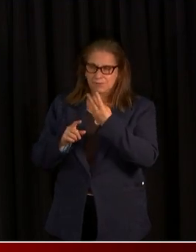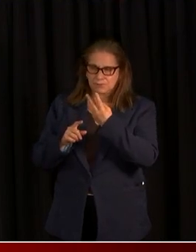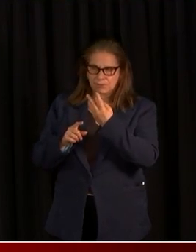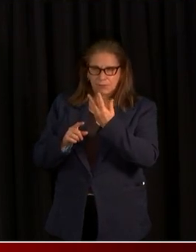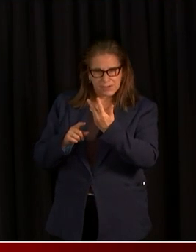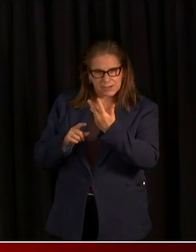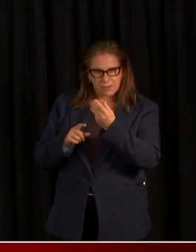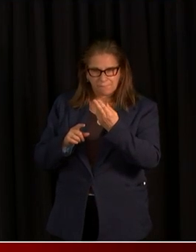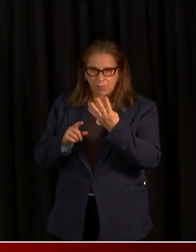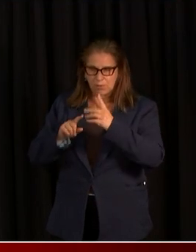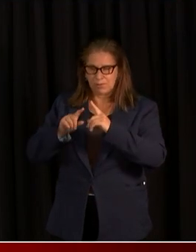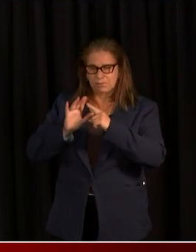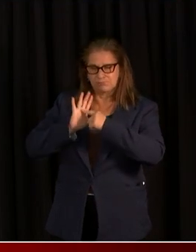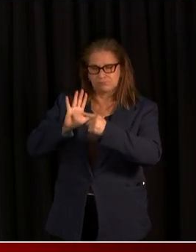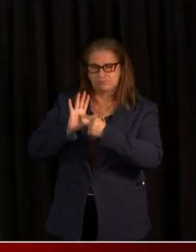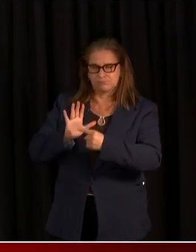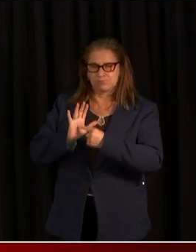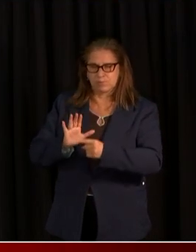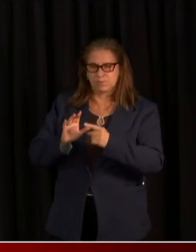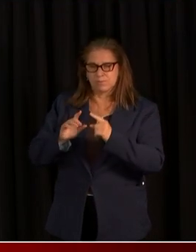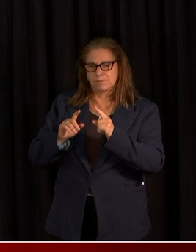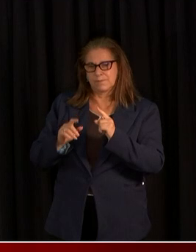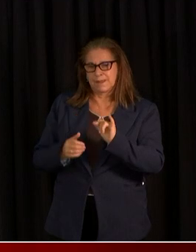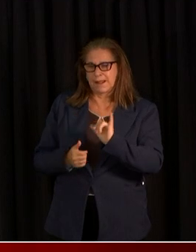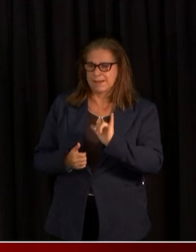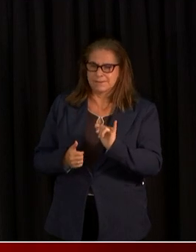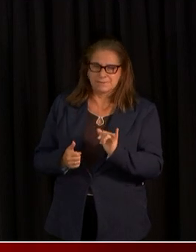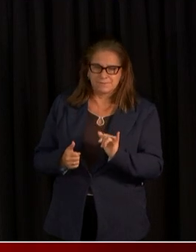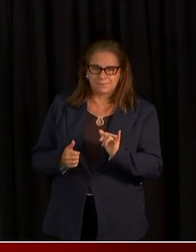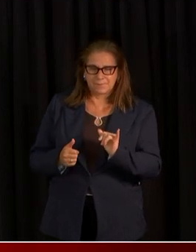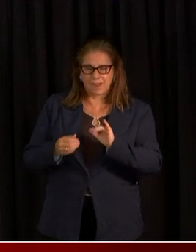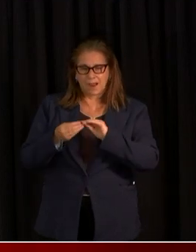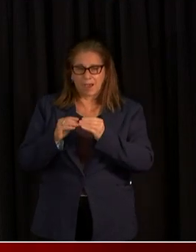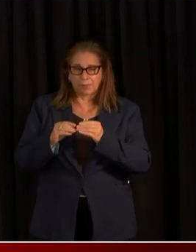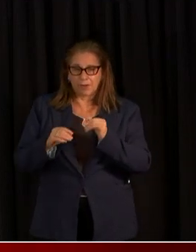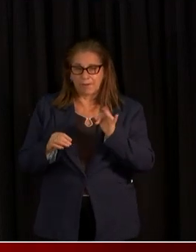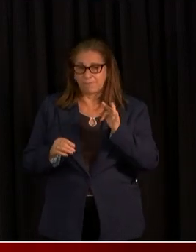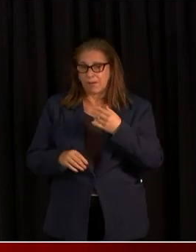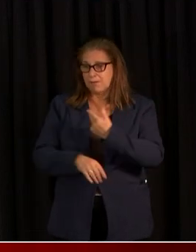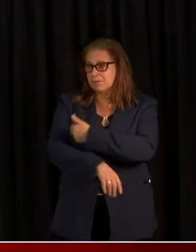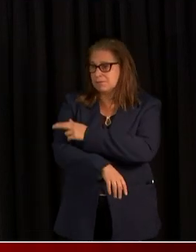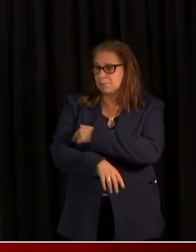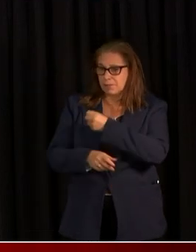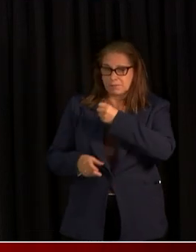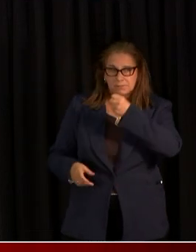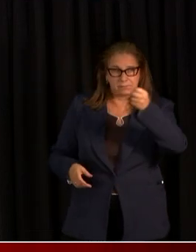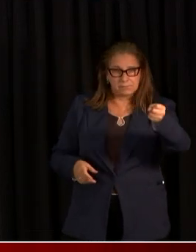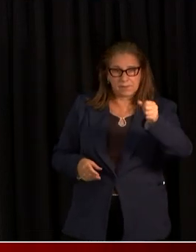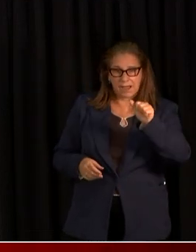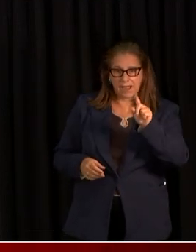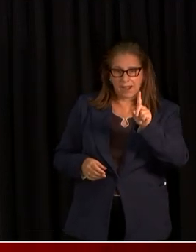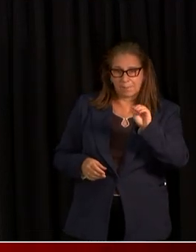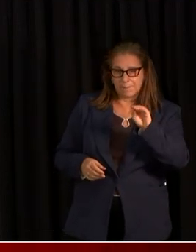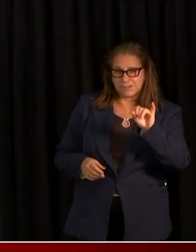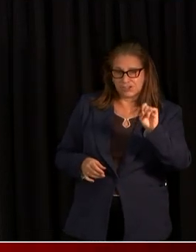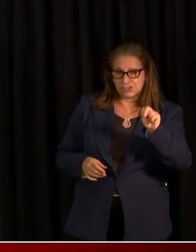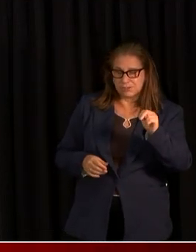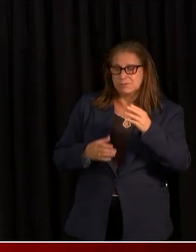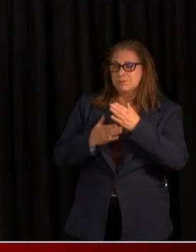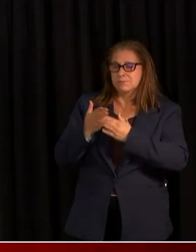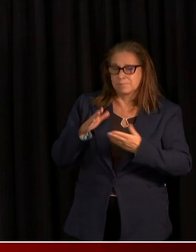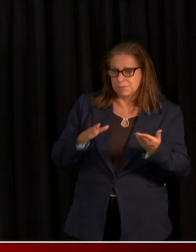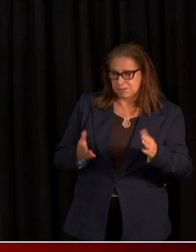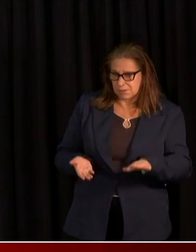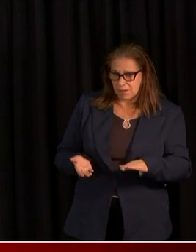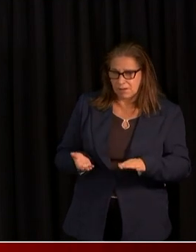measure, such as the number of cases, then hospitalizations tend to lag after that, and then deaths tend to lag. So tends